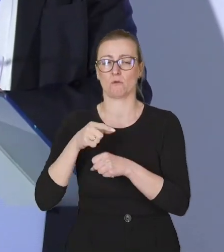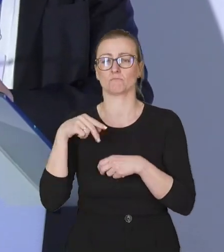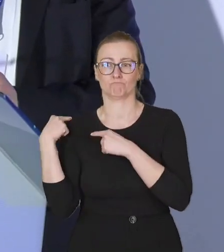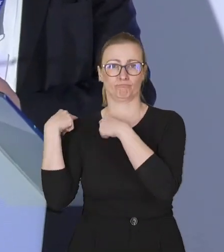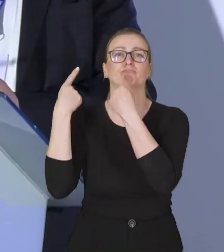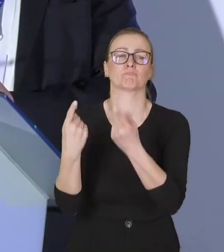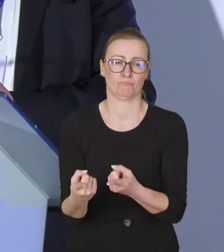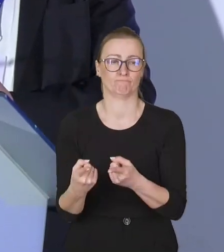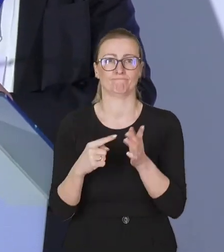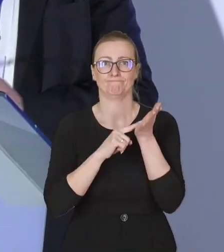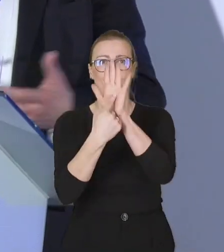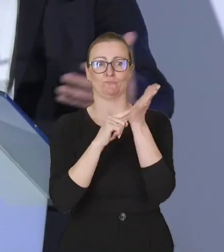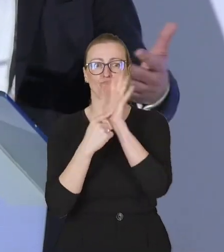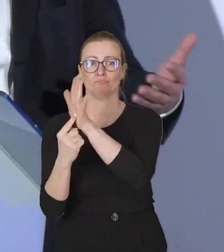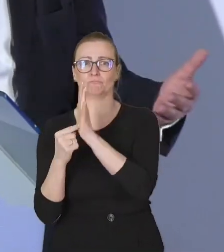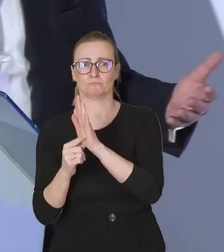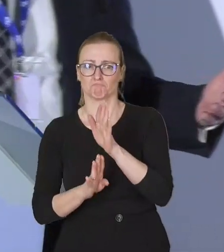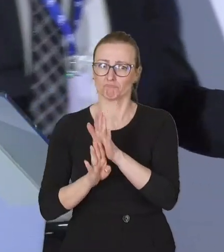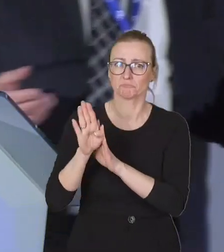and Europe as a whole.